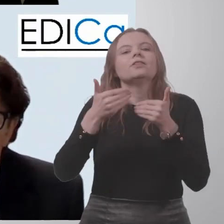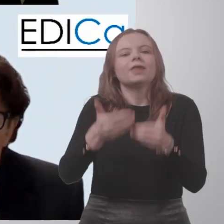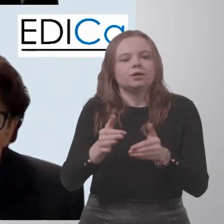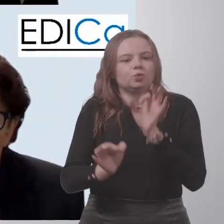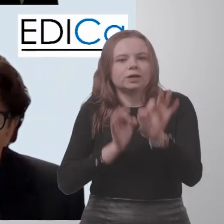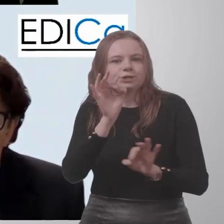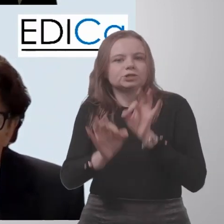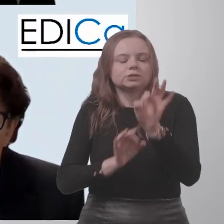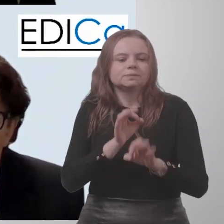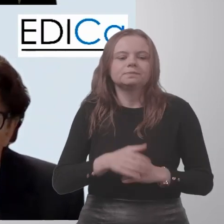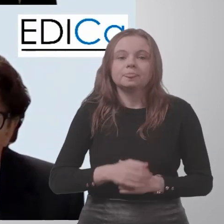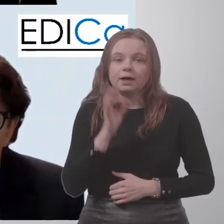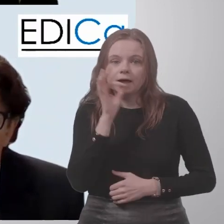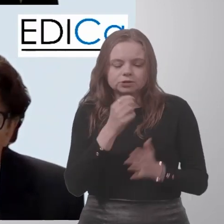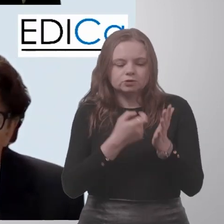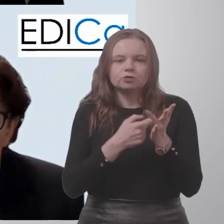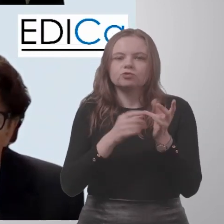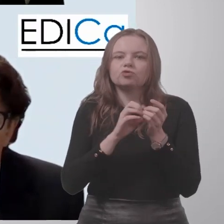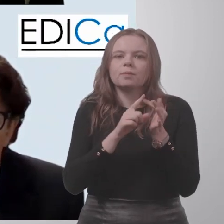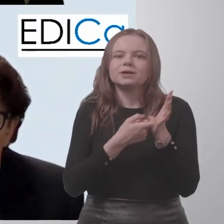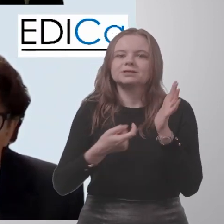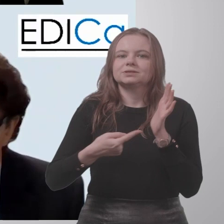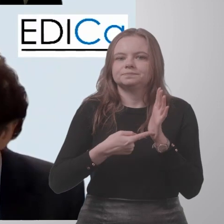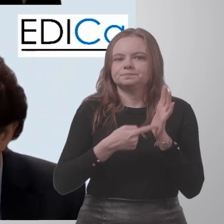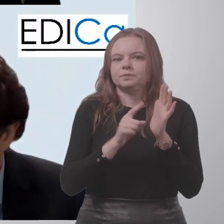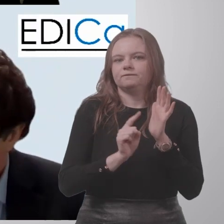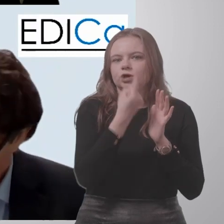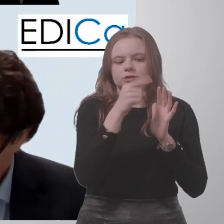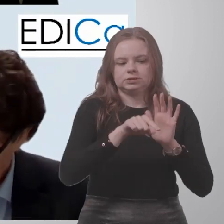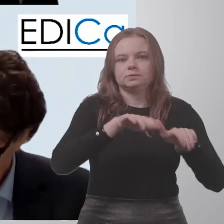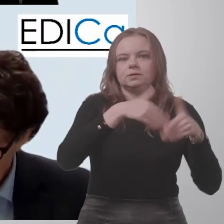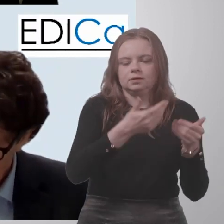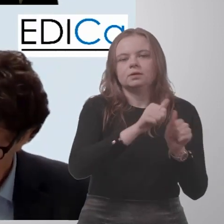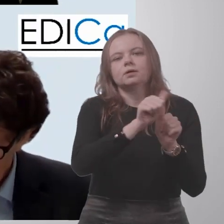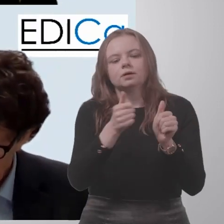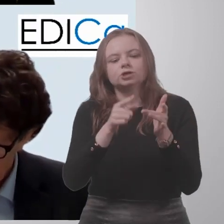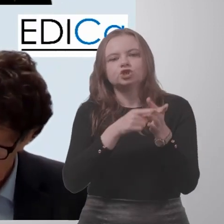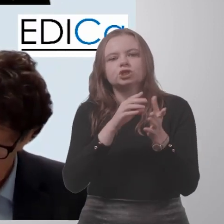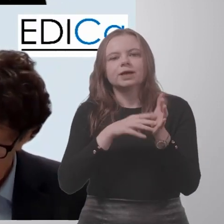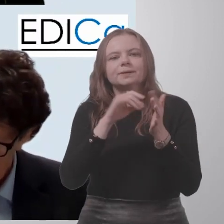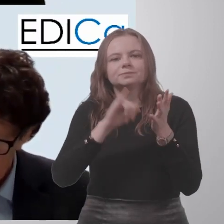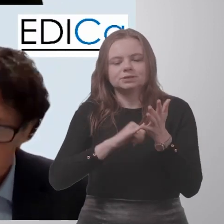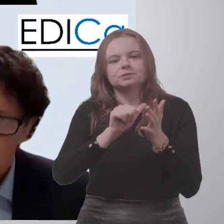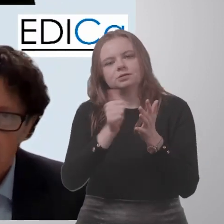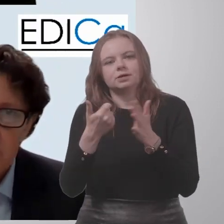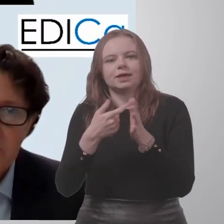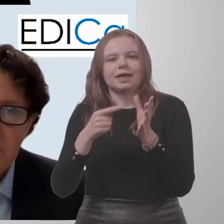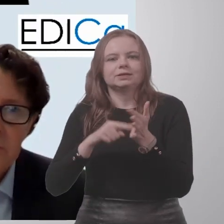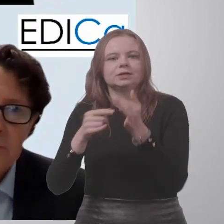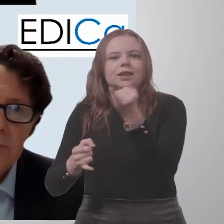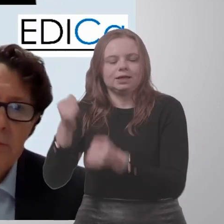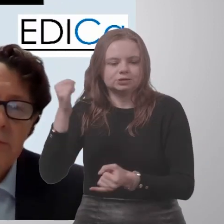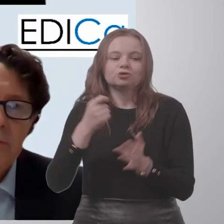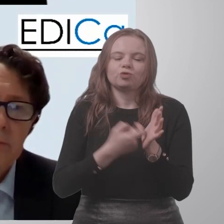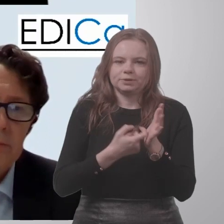kind of proceed to the questions. So if I may ask Robert to introduce himself first, and then we'll follow by James, and then by Kate.